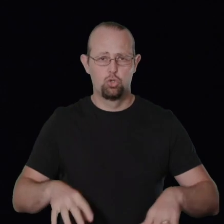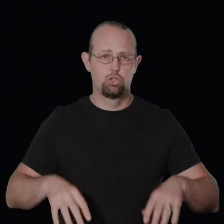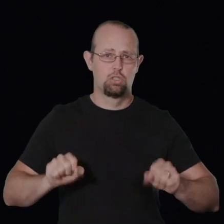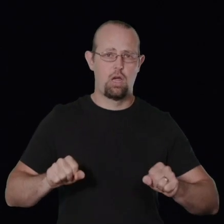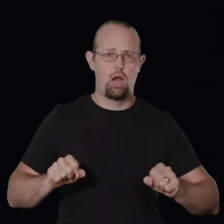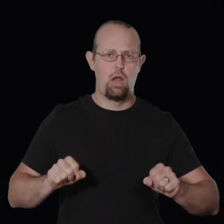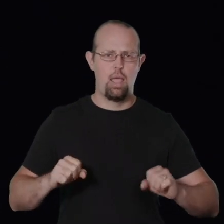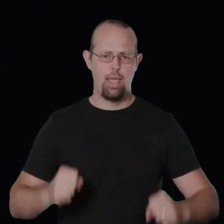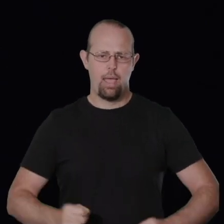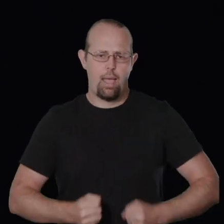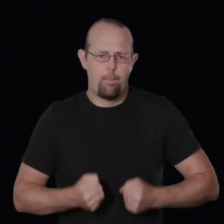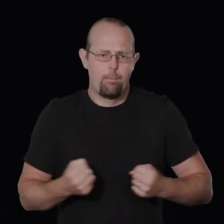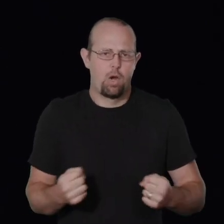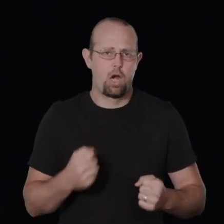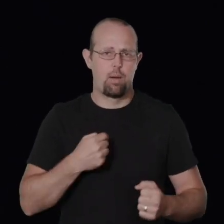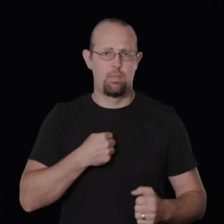Empower me by your Holy Spirit